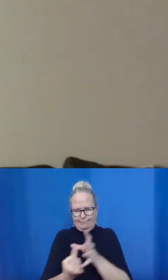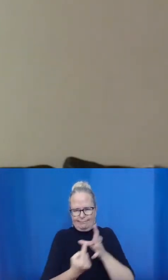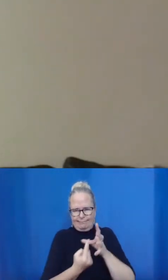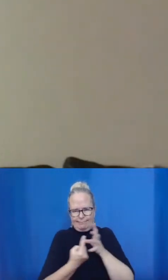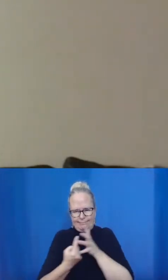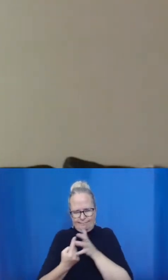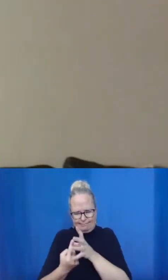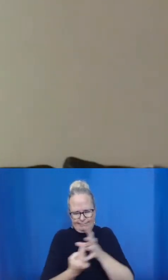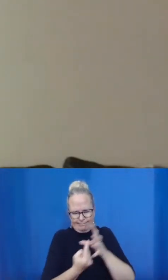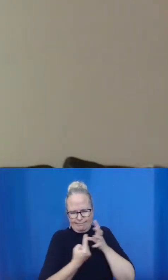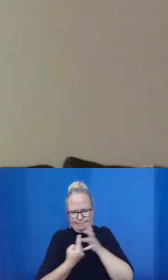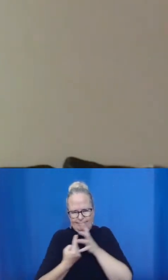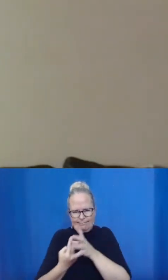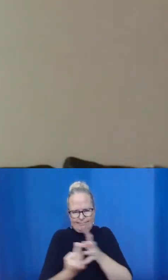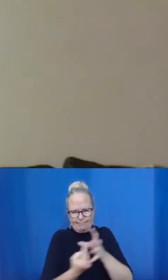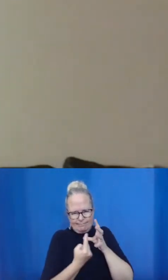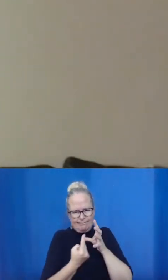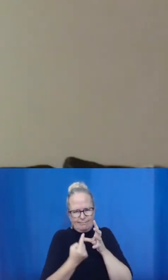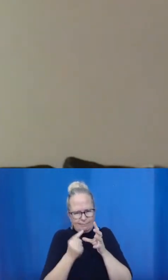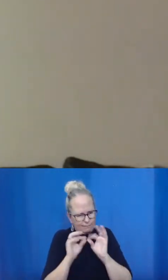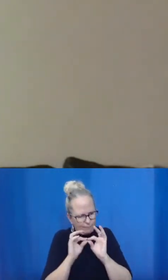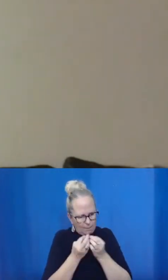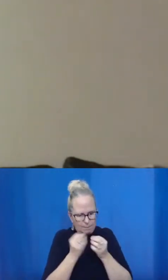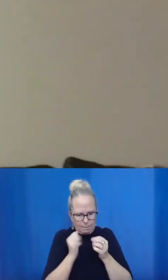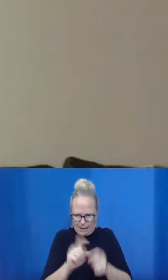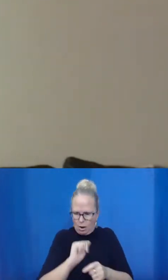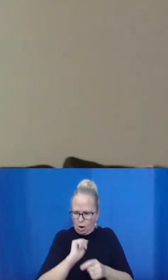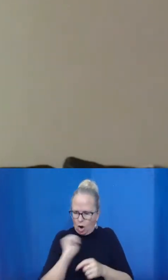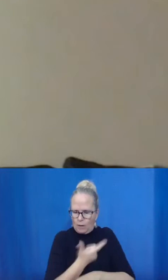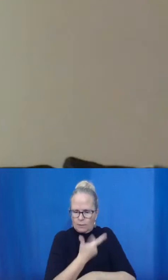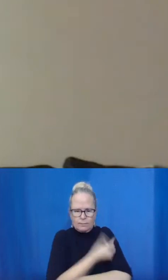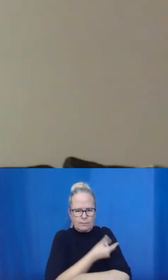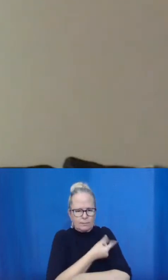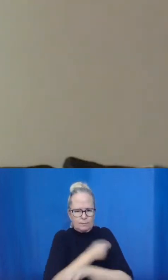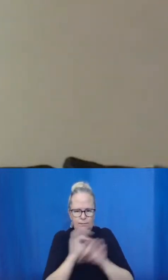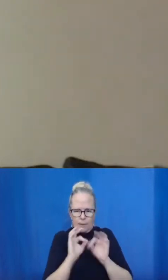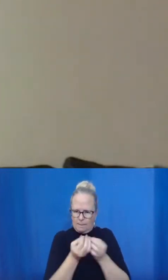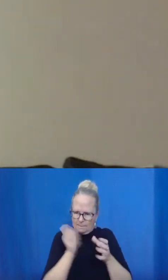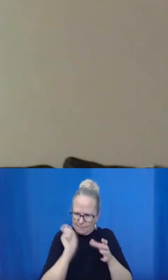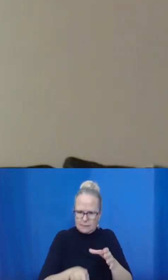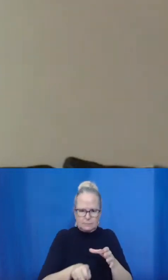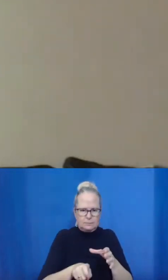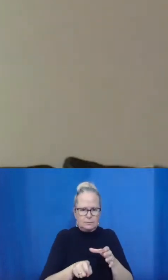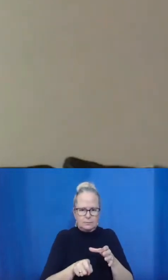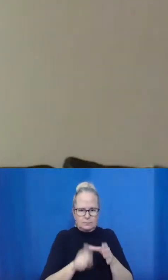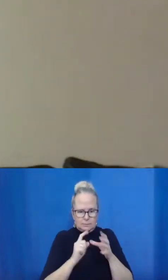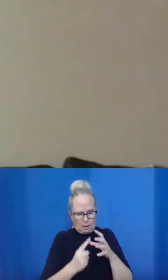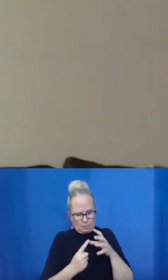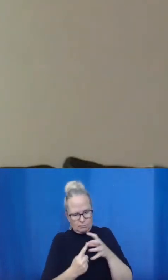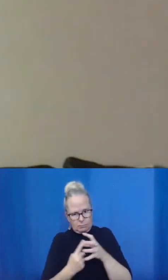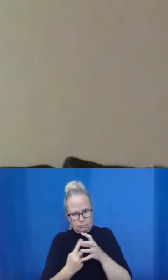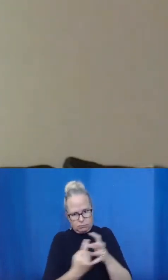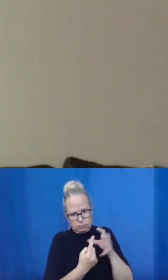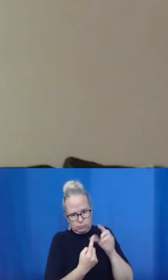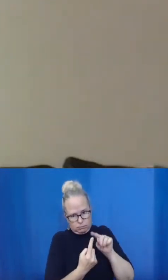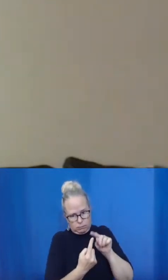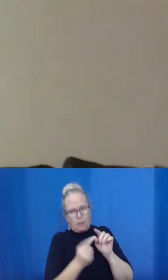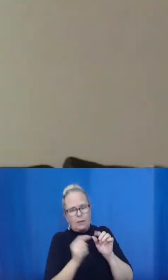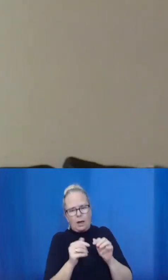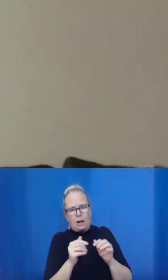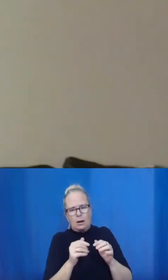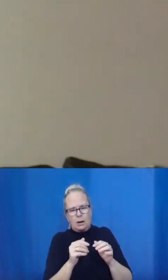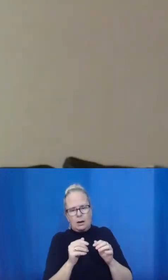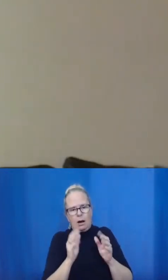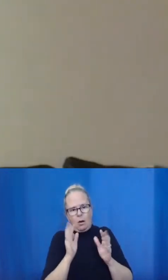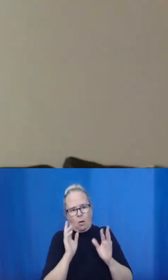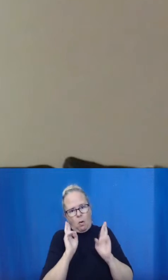These patients are very scared. Some of them have been in sort of quasi self-isolation for almost